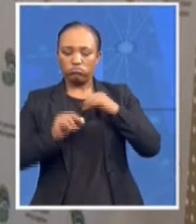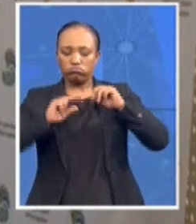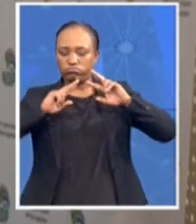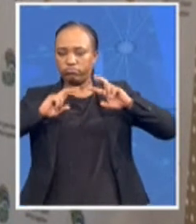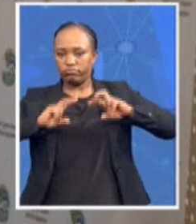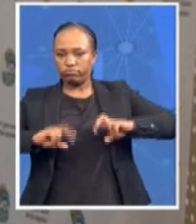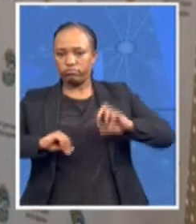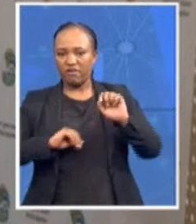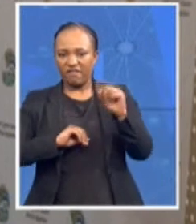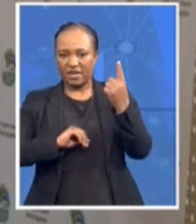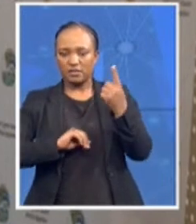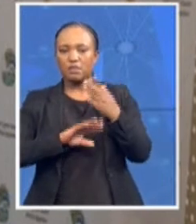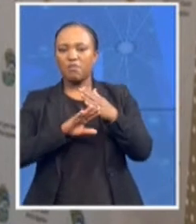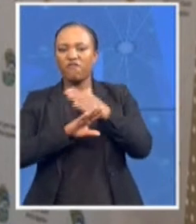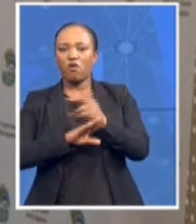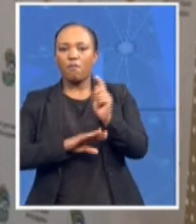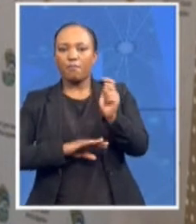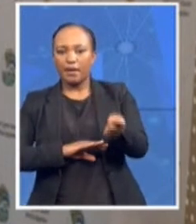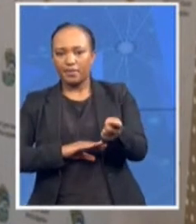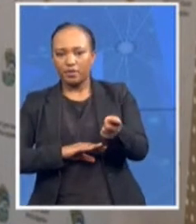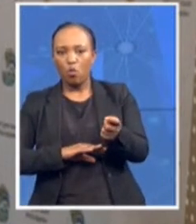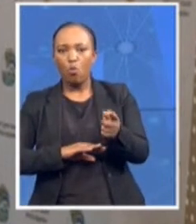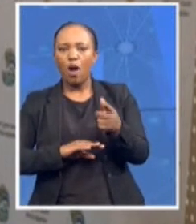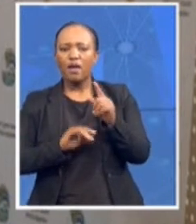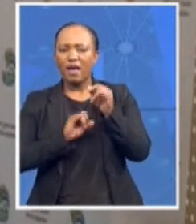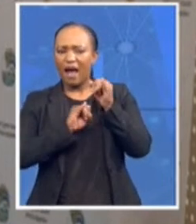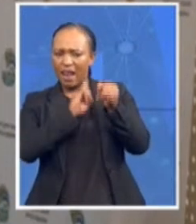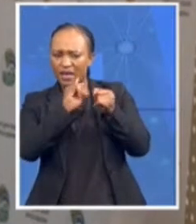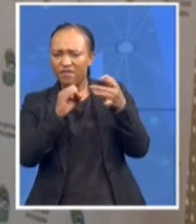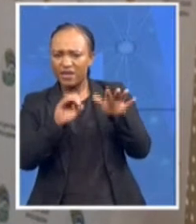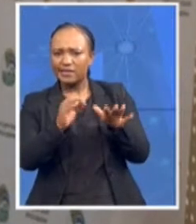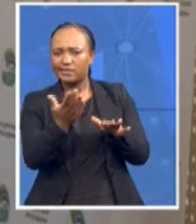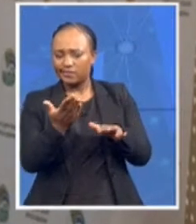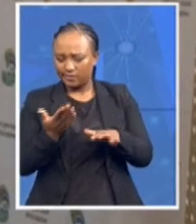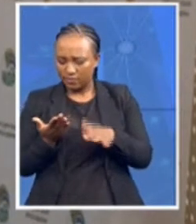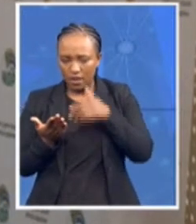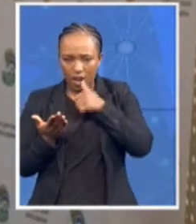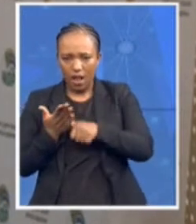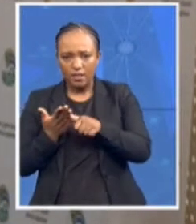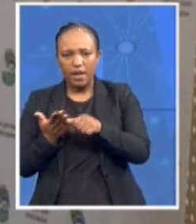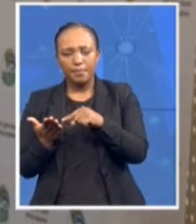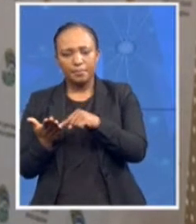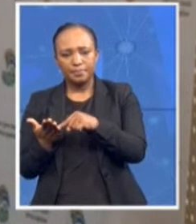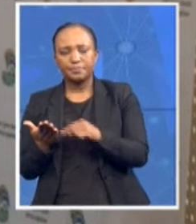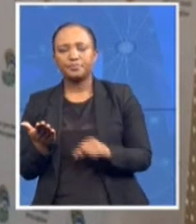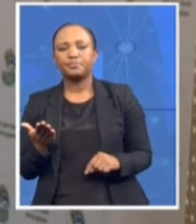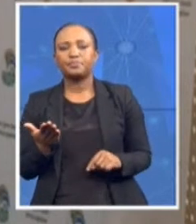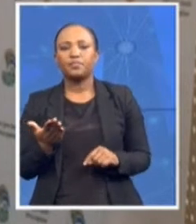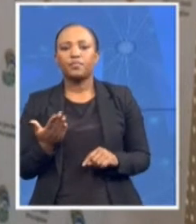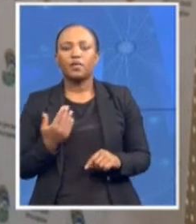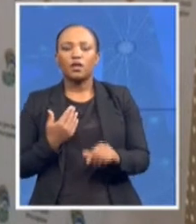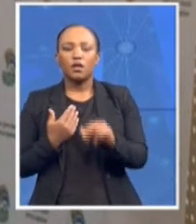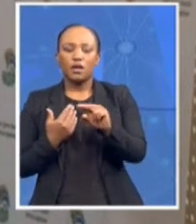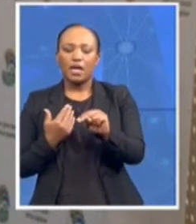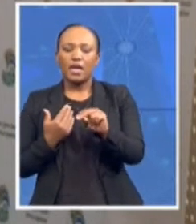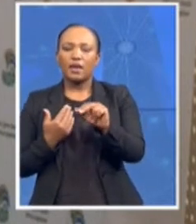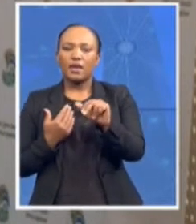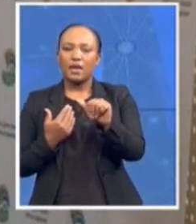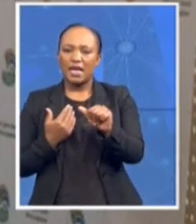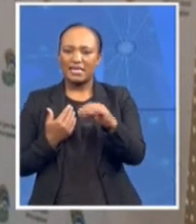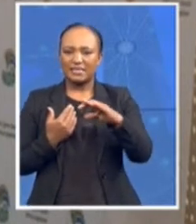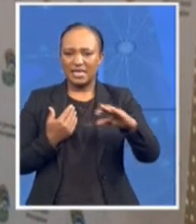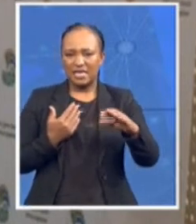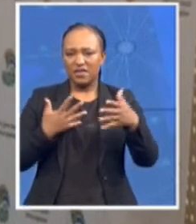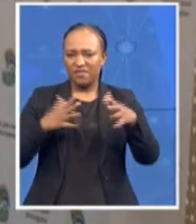brought forward to us. The National Arts Council then discovered a myriad of challenges, and these